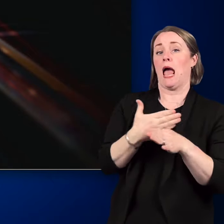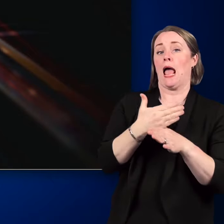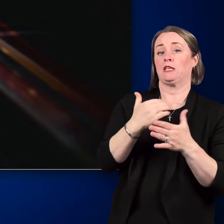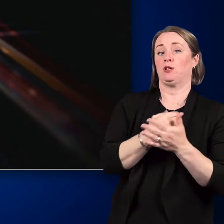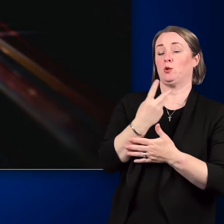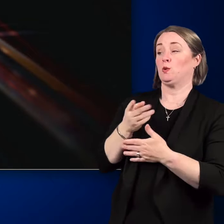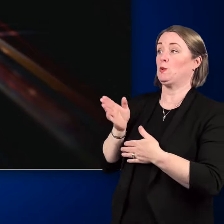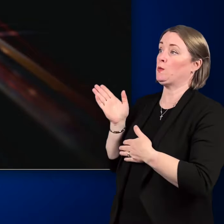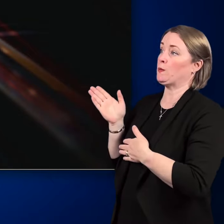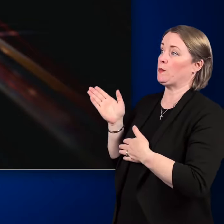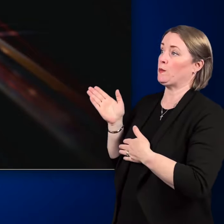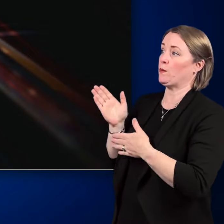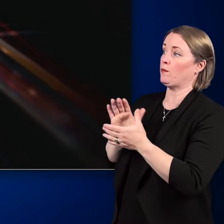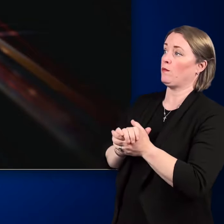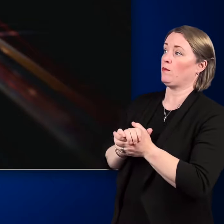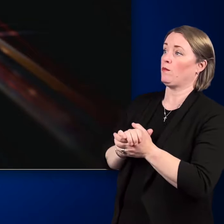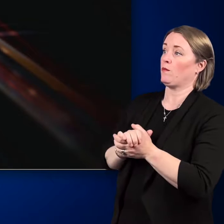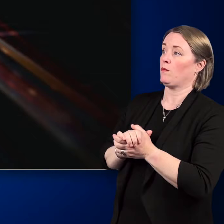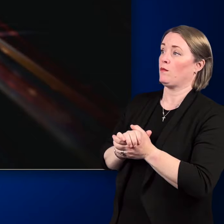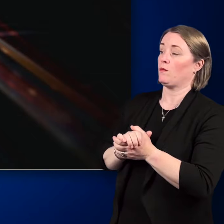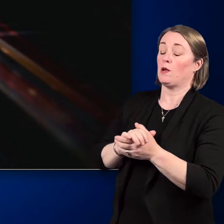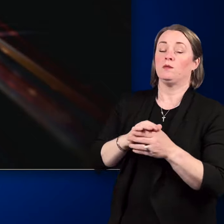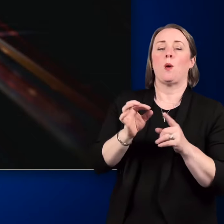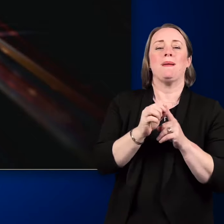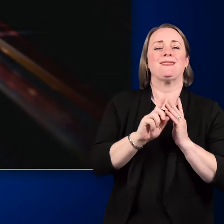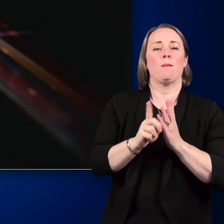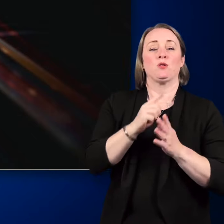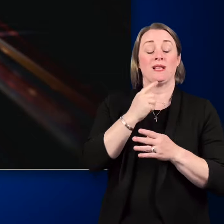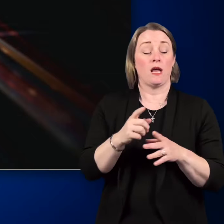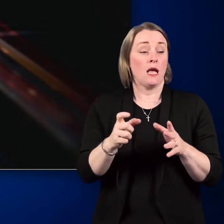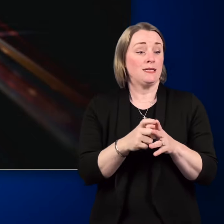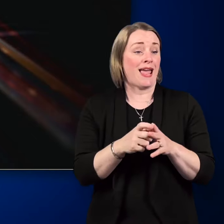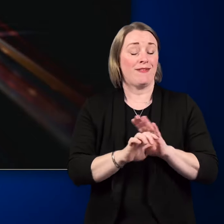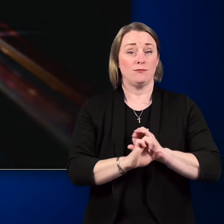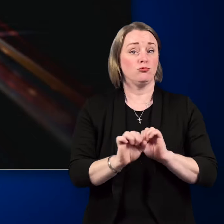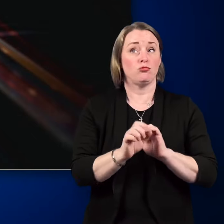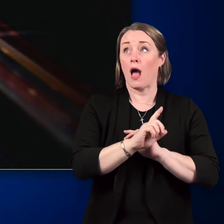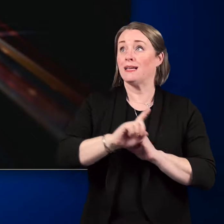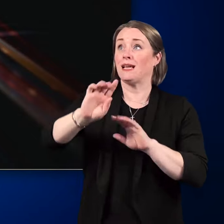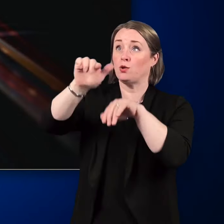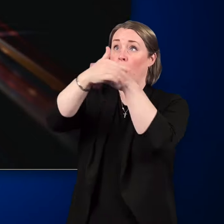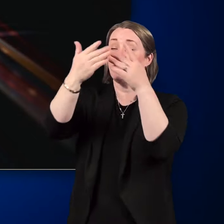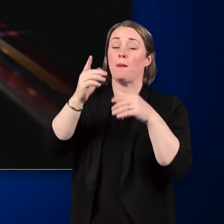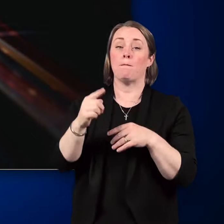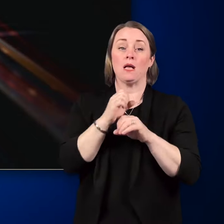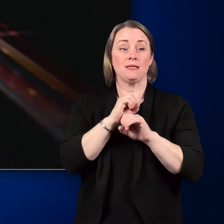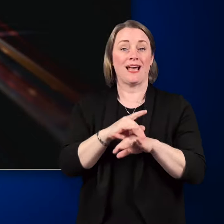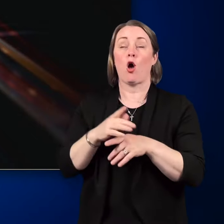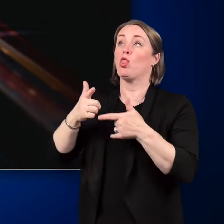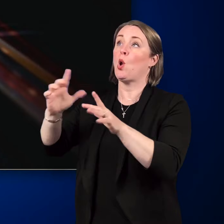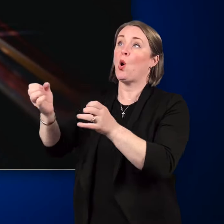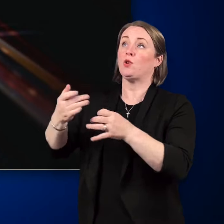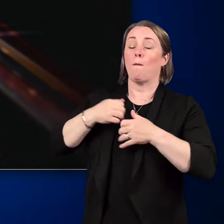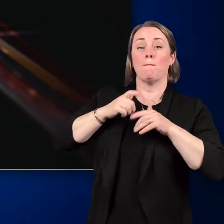says, for David did not ascend to heaven, and yet he said, the Lord said to my Lord, sit at